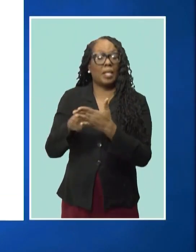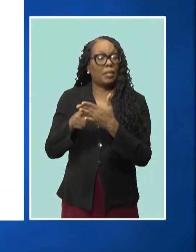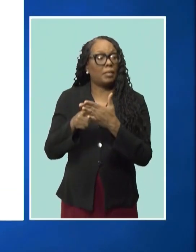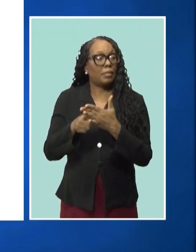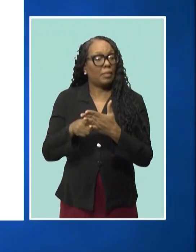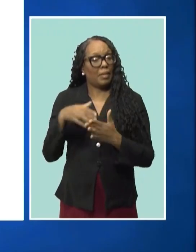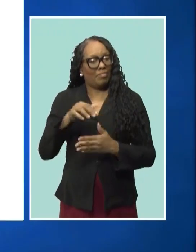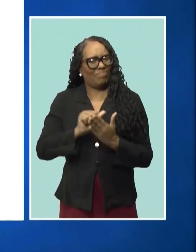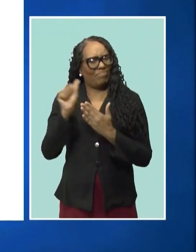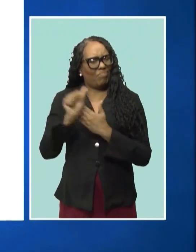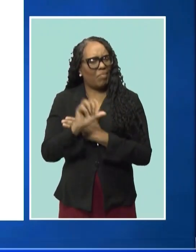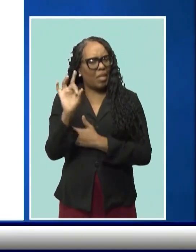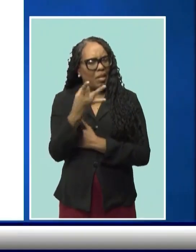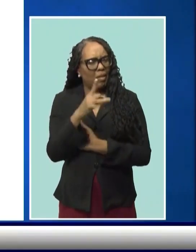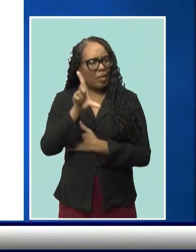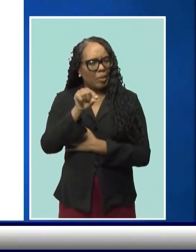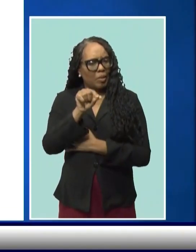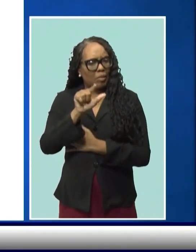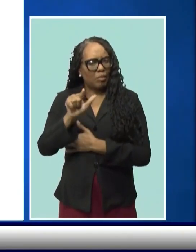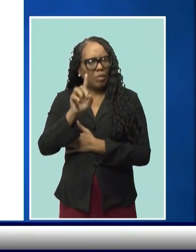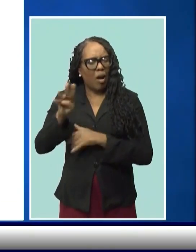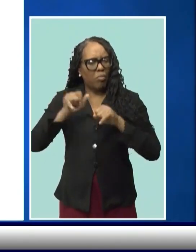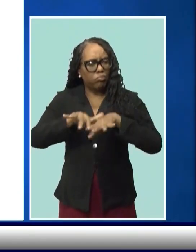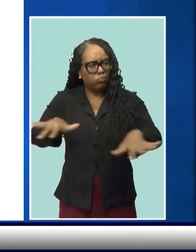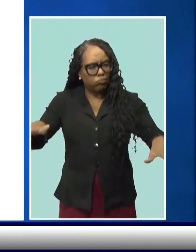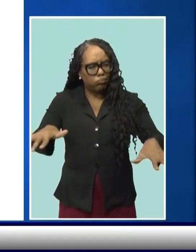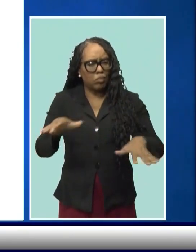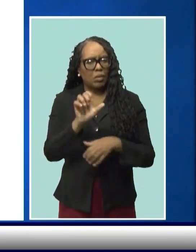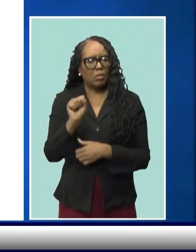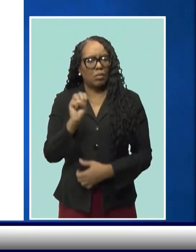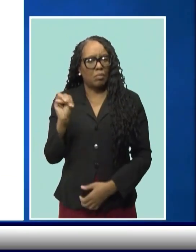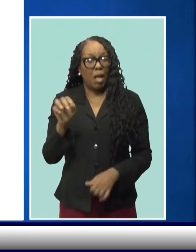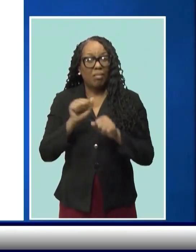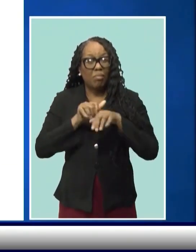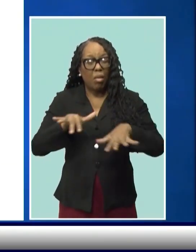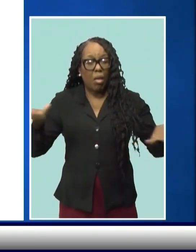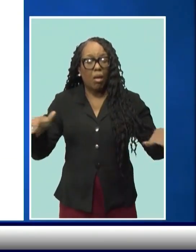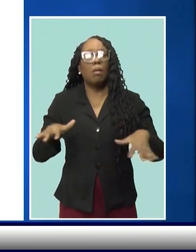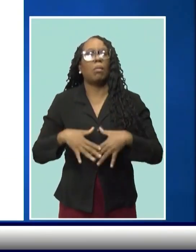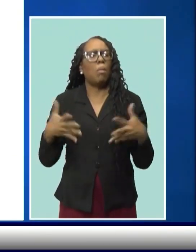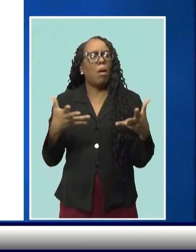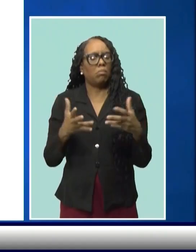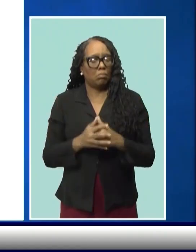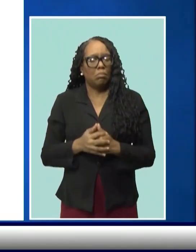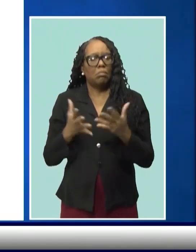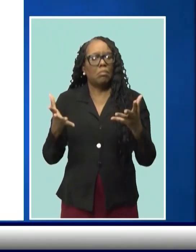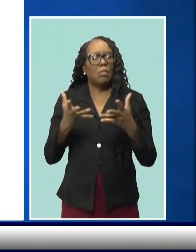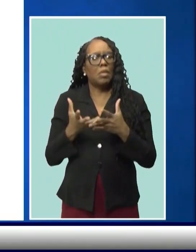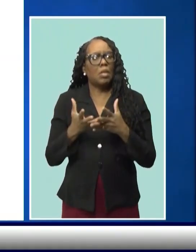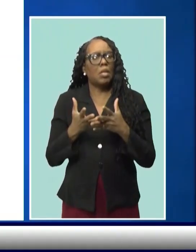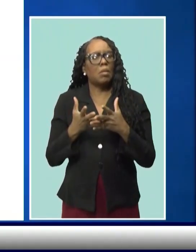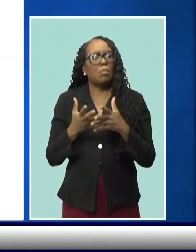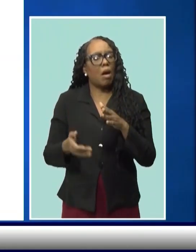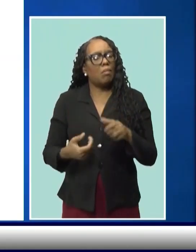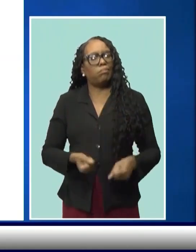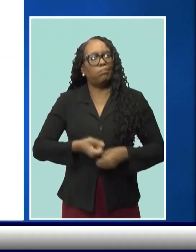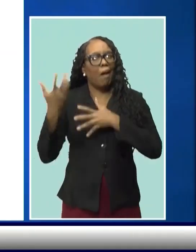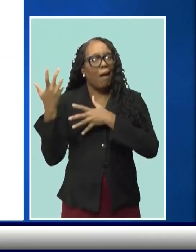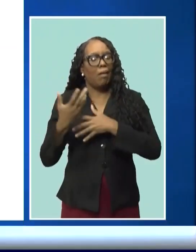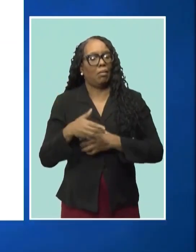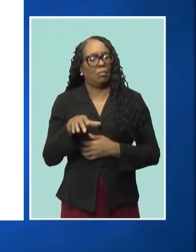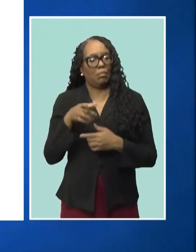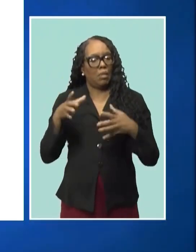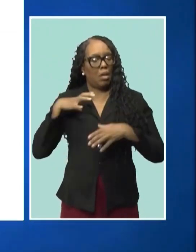8, 2024, which has been widely circulated on social media, calls for the removal of the party's Executive